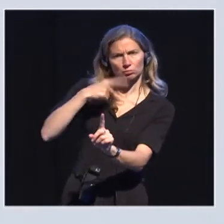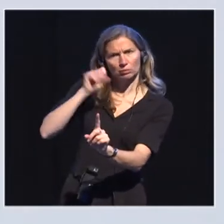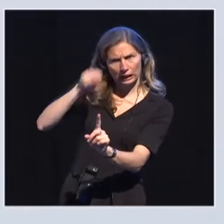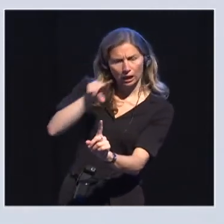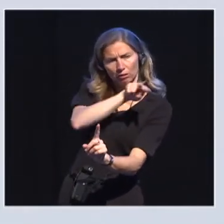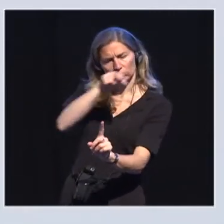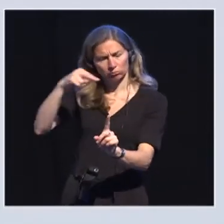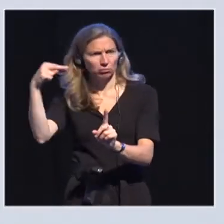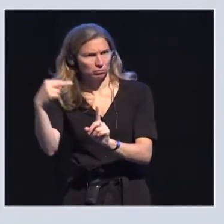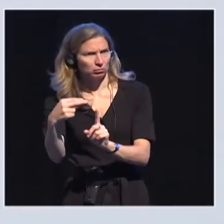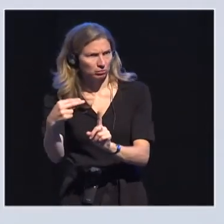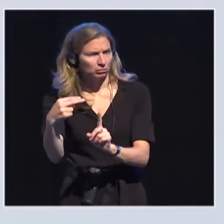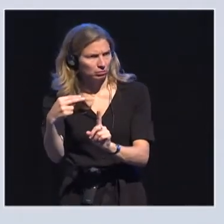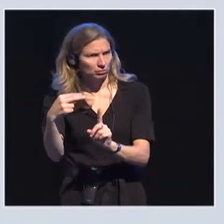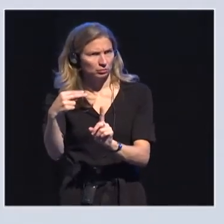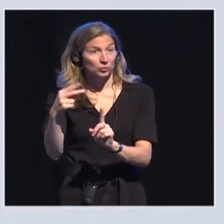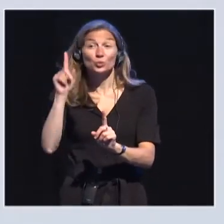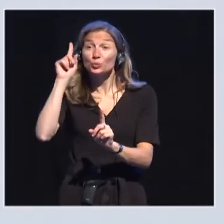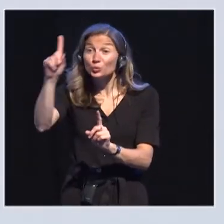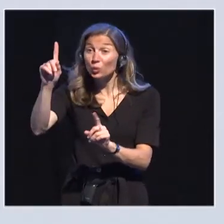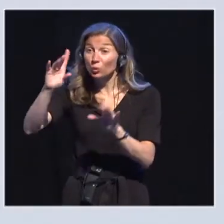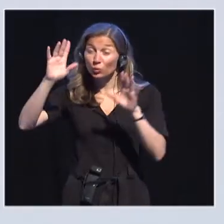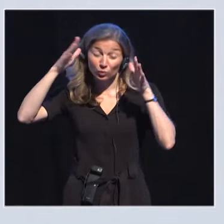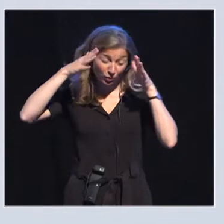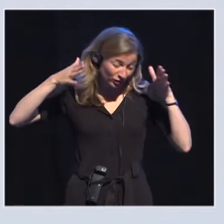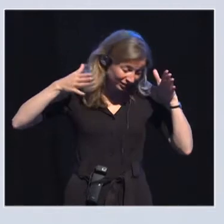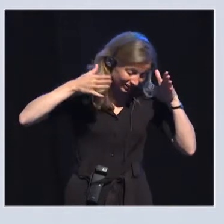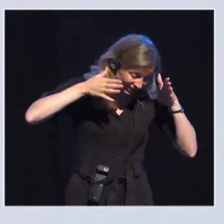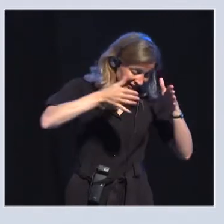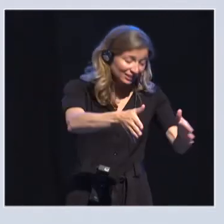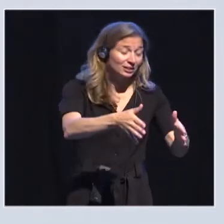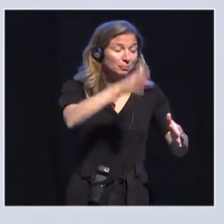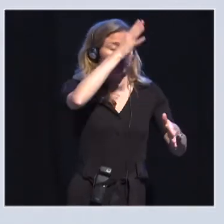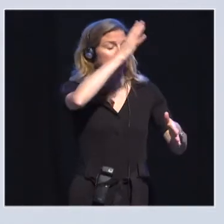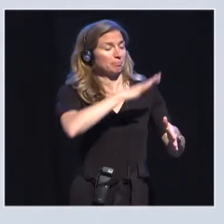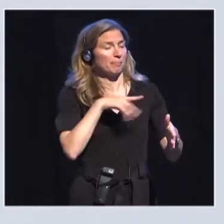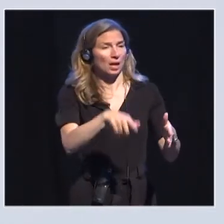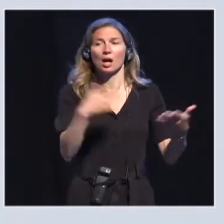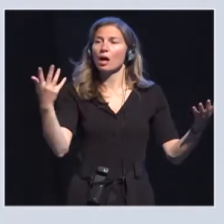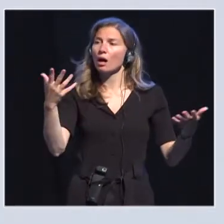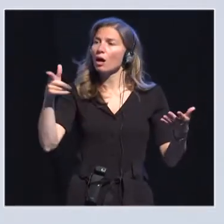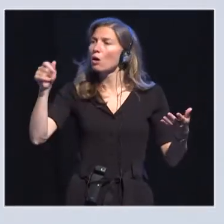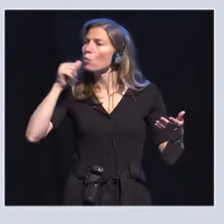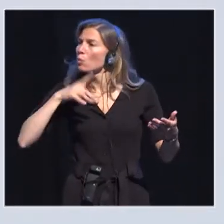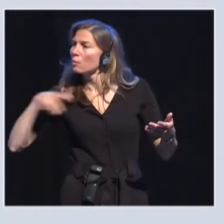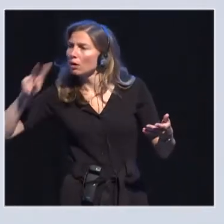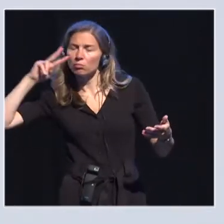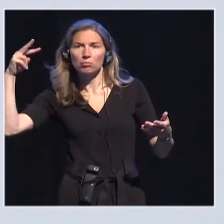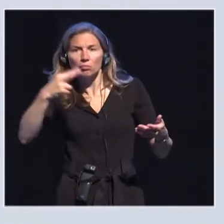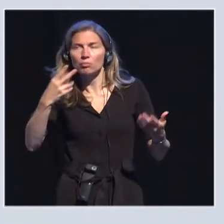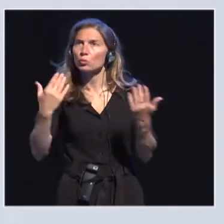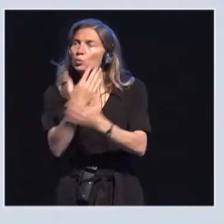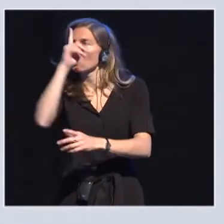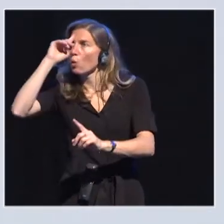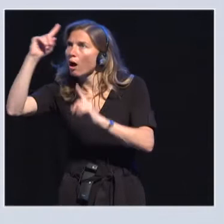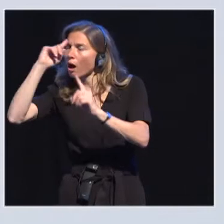with not having women in their field is that you won't have that different point of view, that different innovative ideas. So when you have